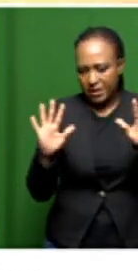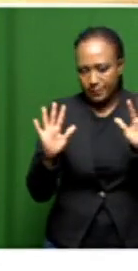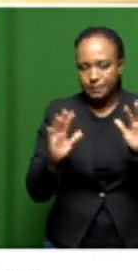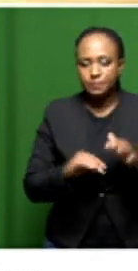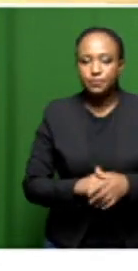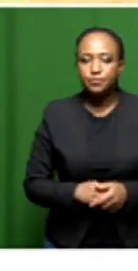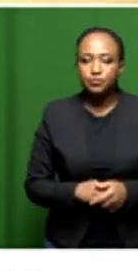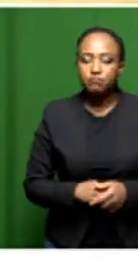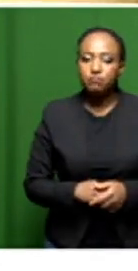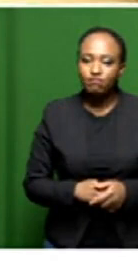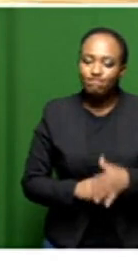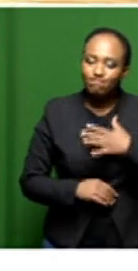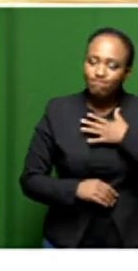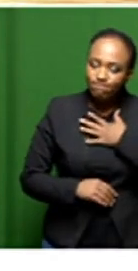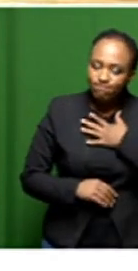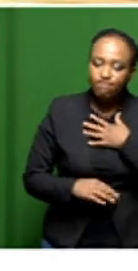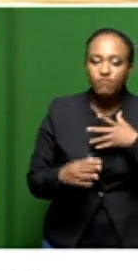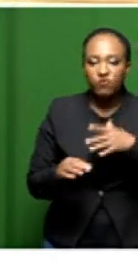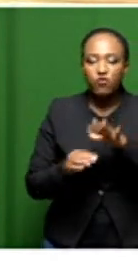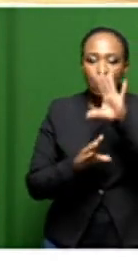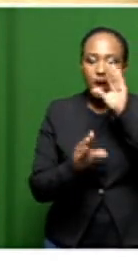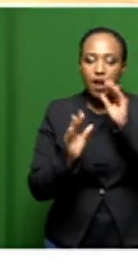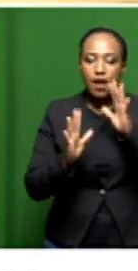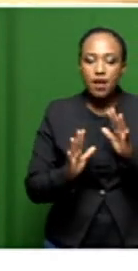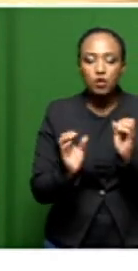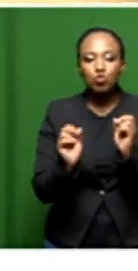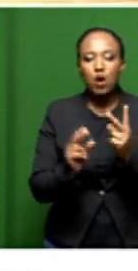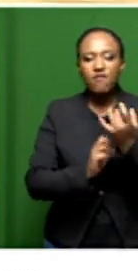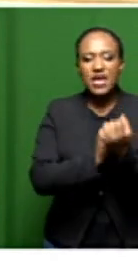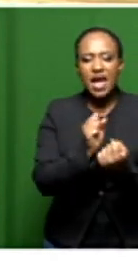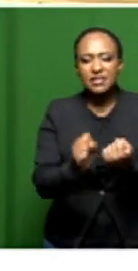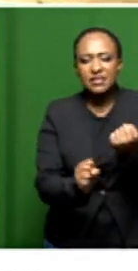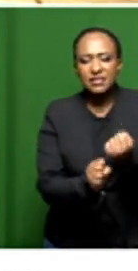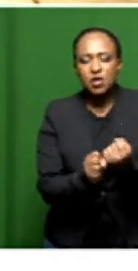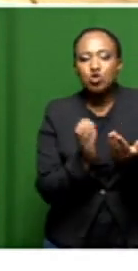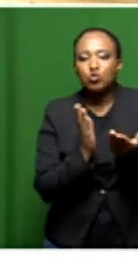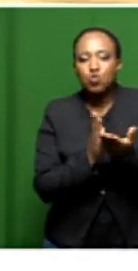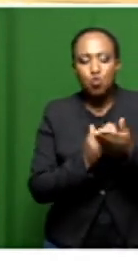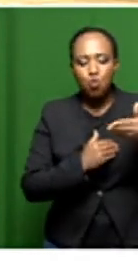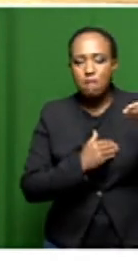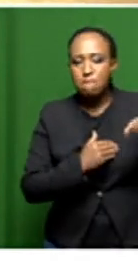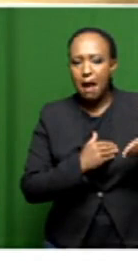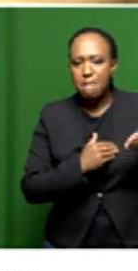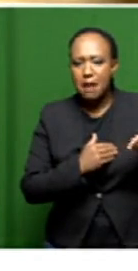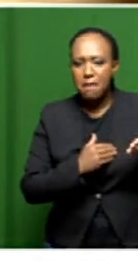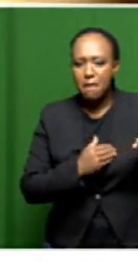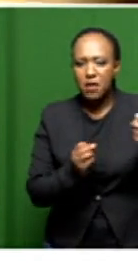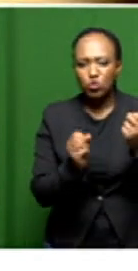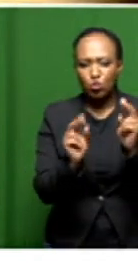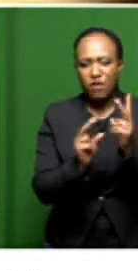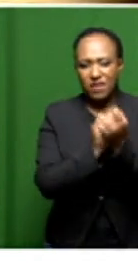also emphatic to our learners to say this 12-year-long journey that we have been traveling, taking a number of twists and